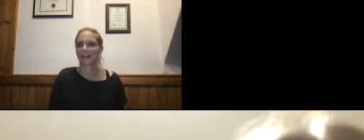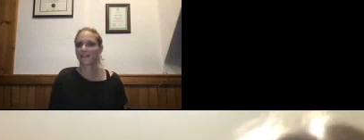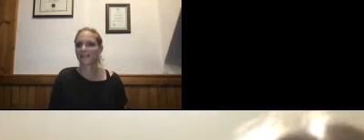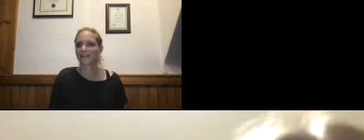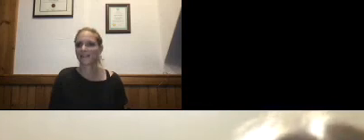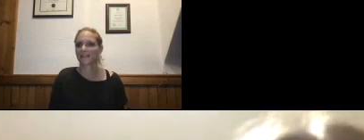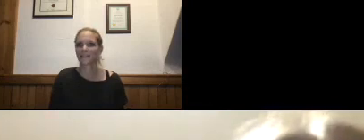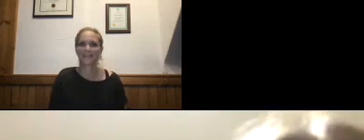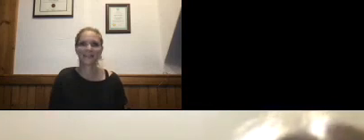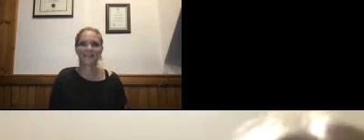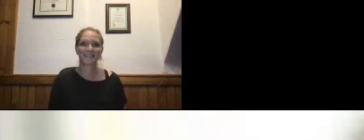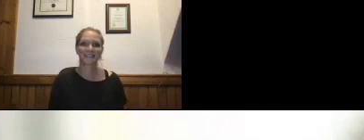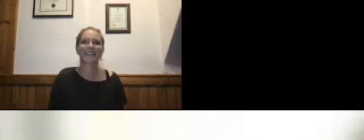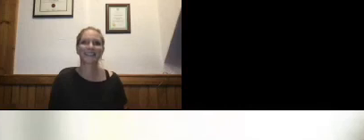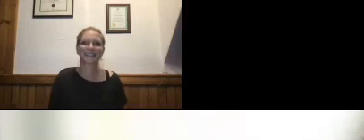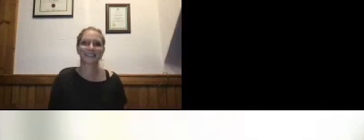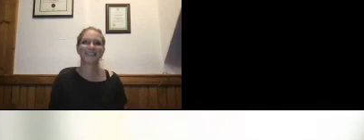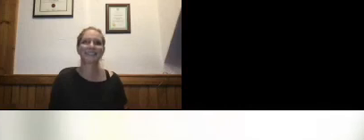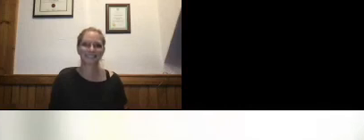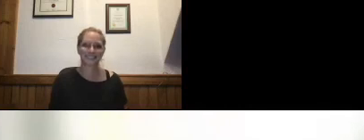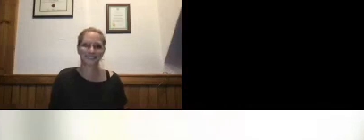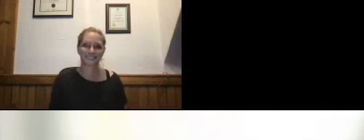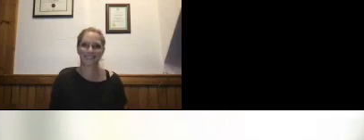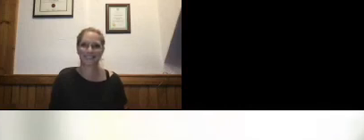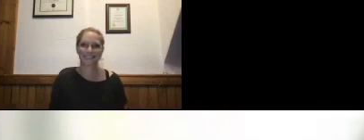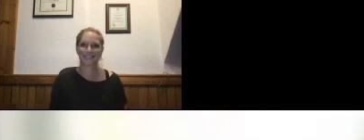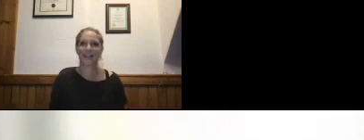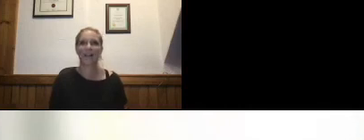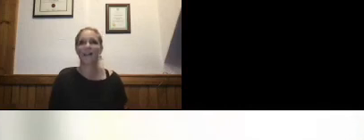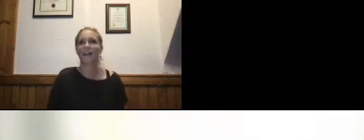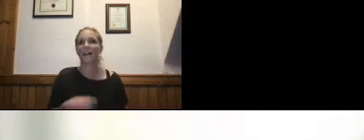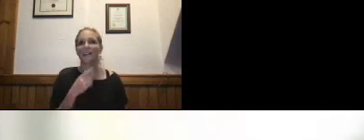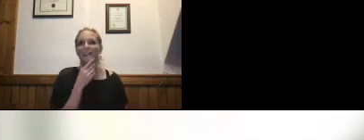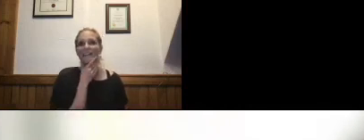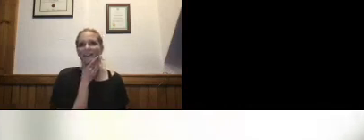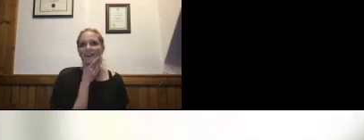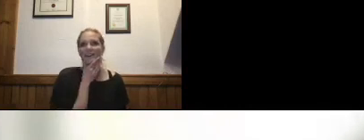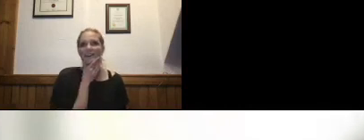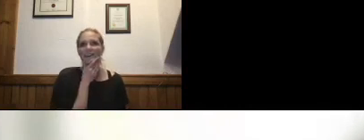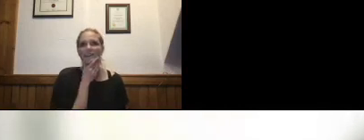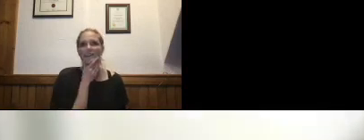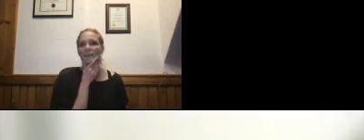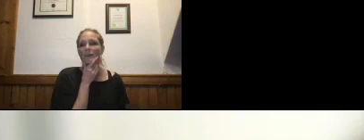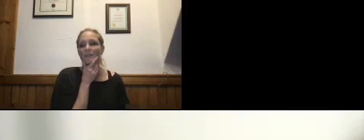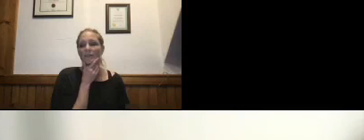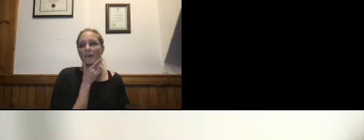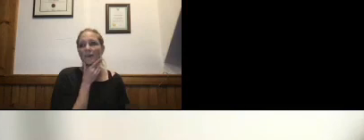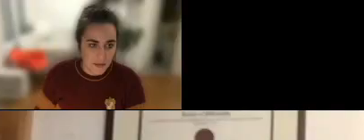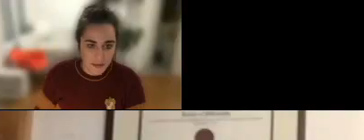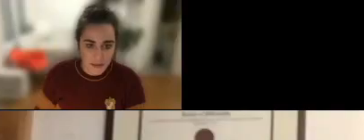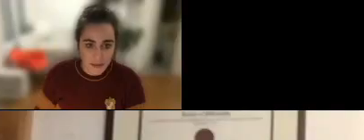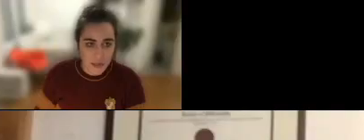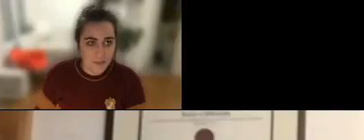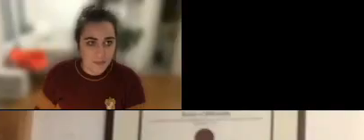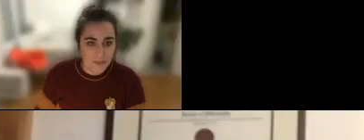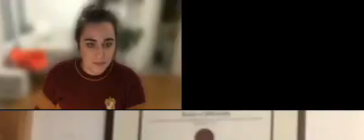I asked this to Tiago today. I can't remember right now. Do you know, Tam? No, I don't. And I